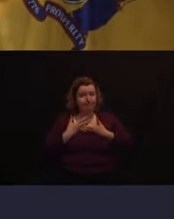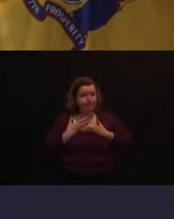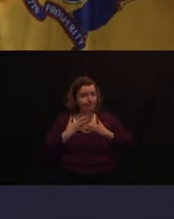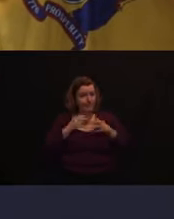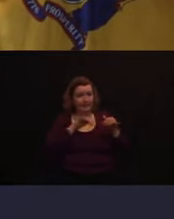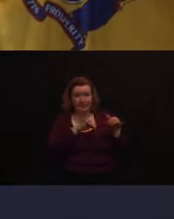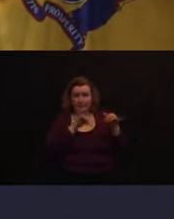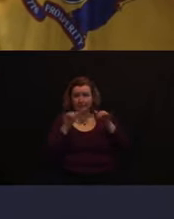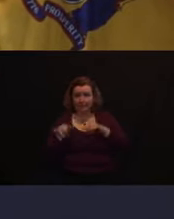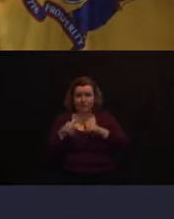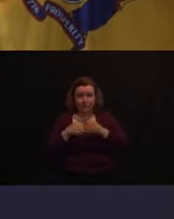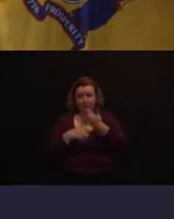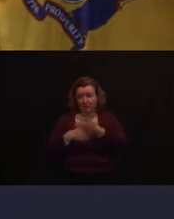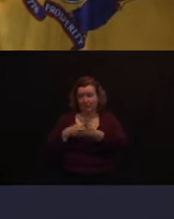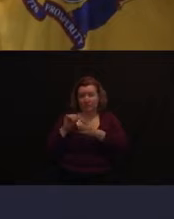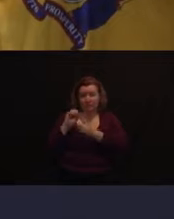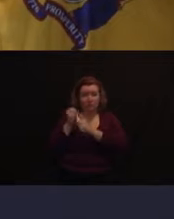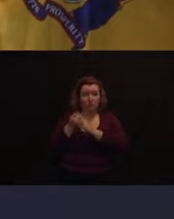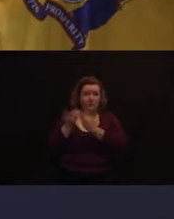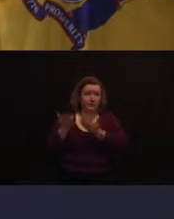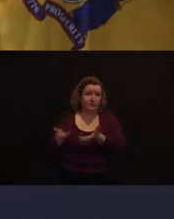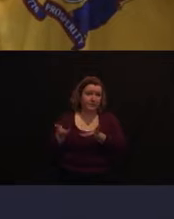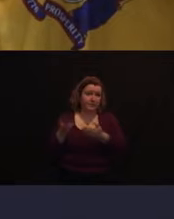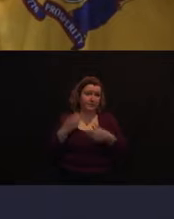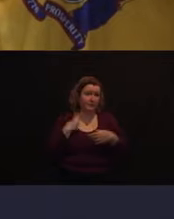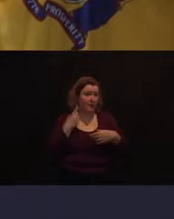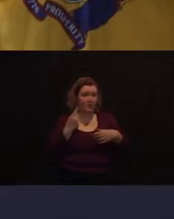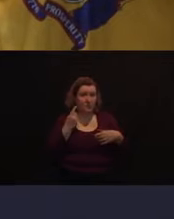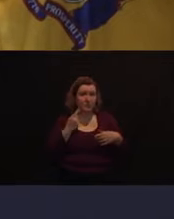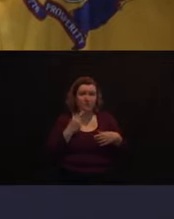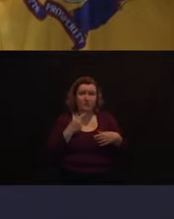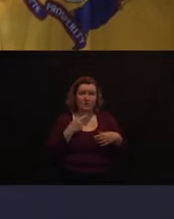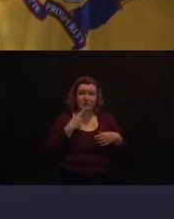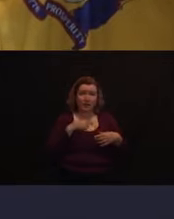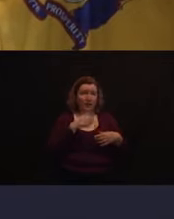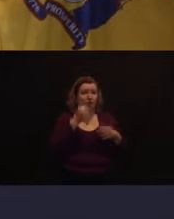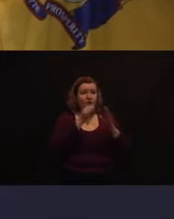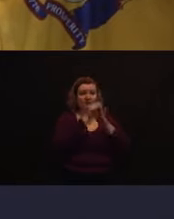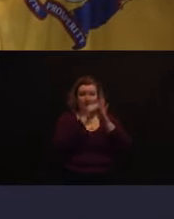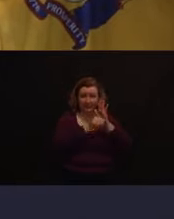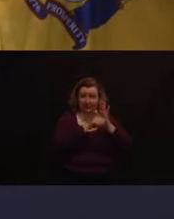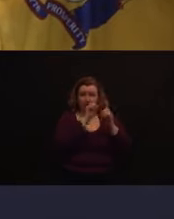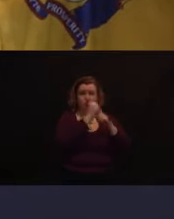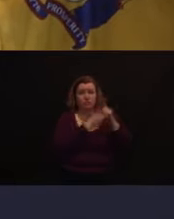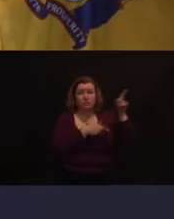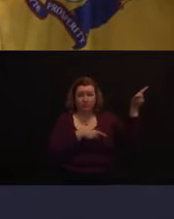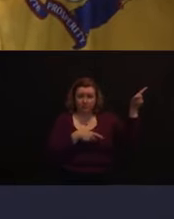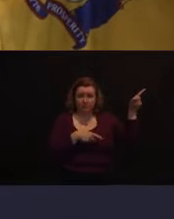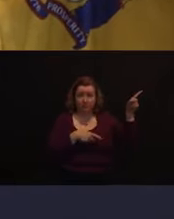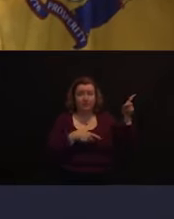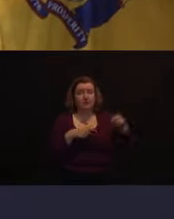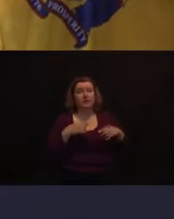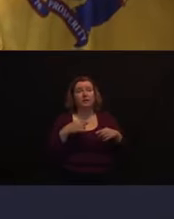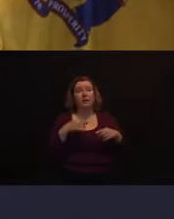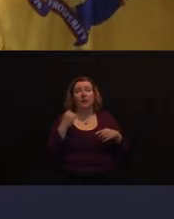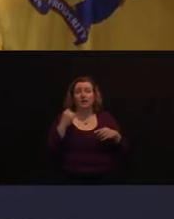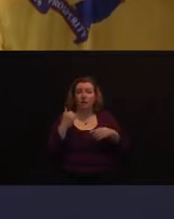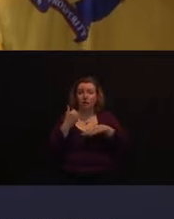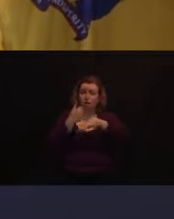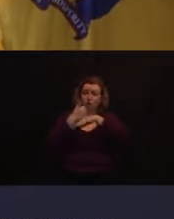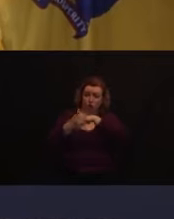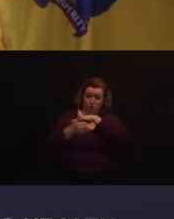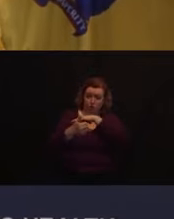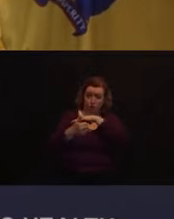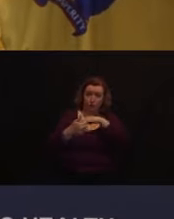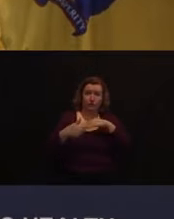well. I always have said in other situations, in a situation like this, if there's an accusation,